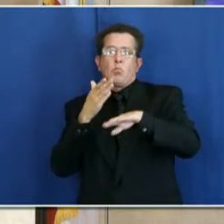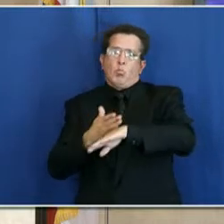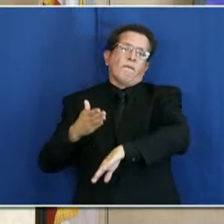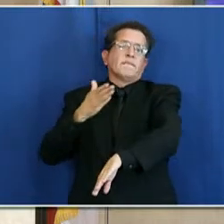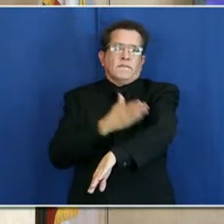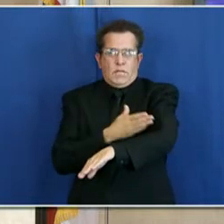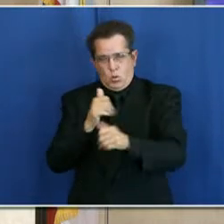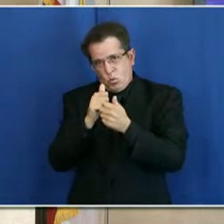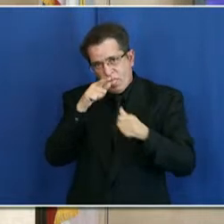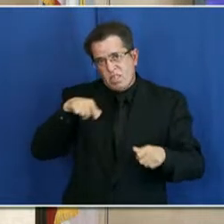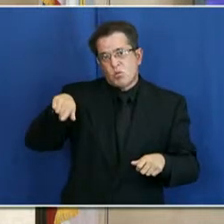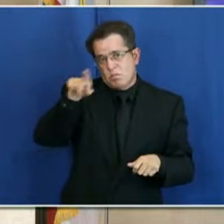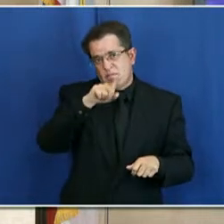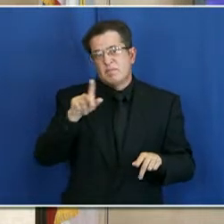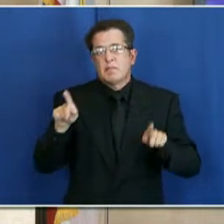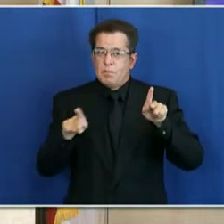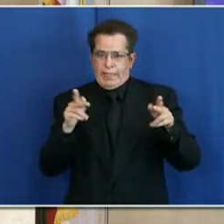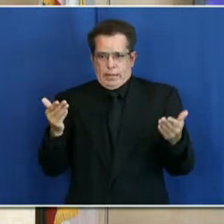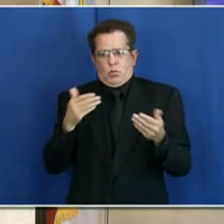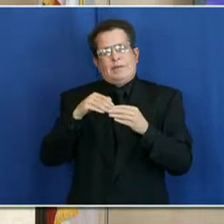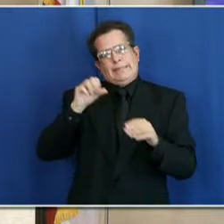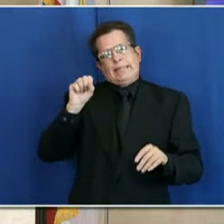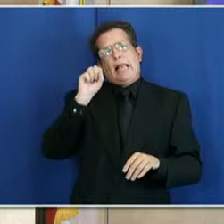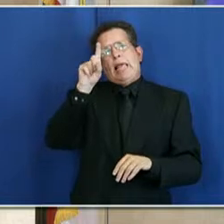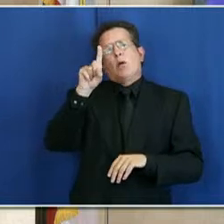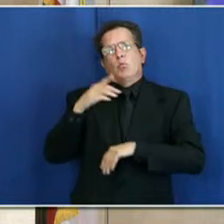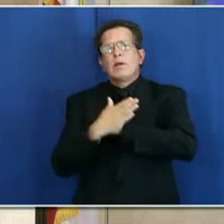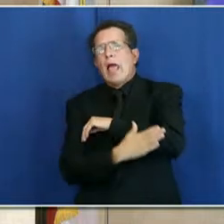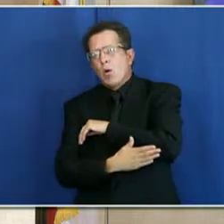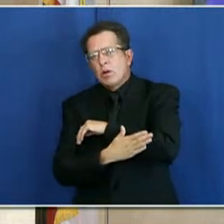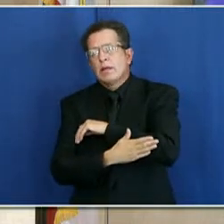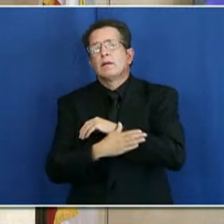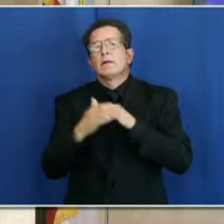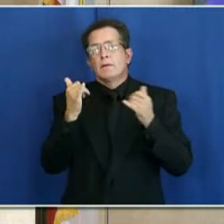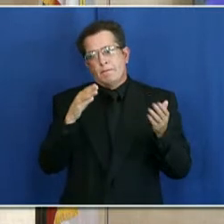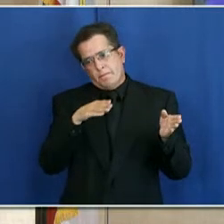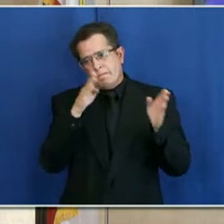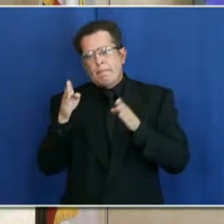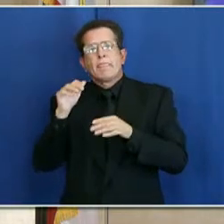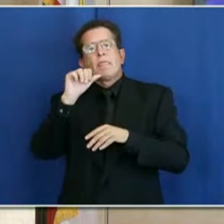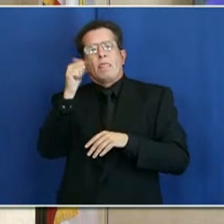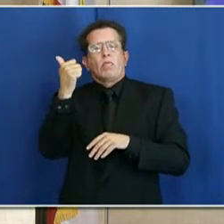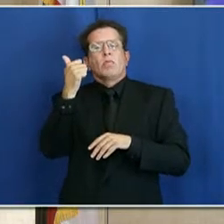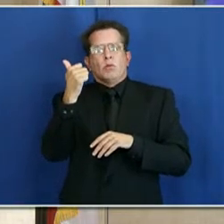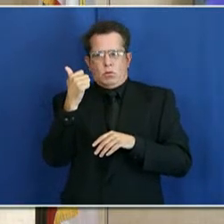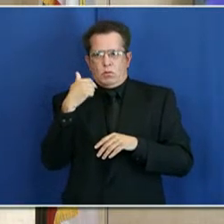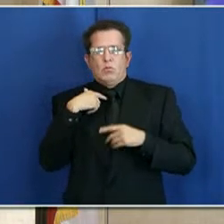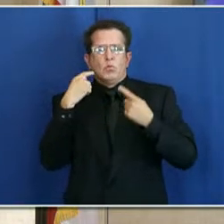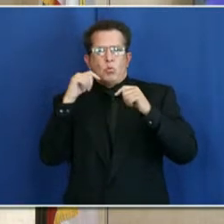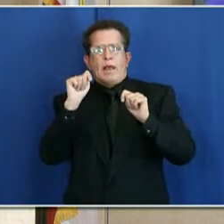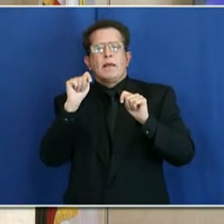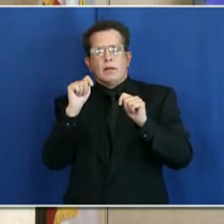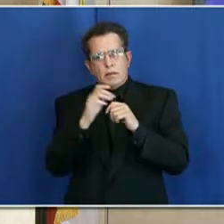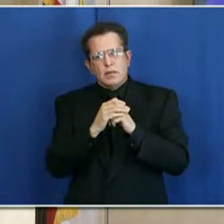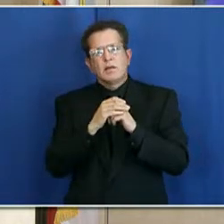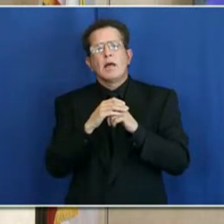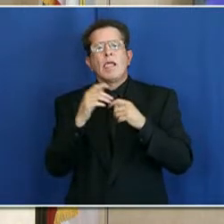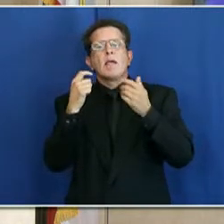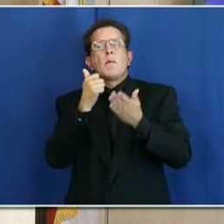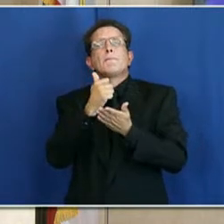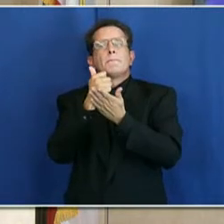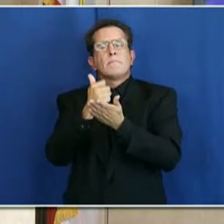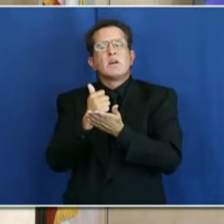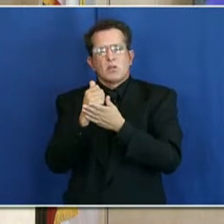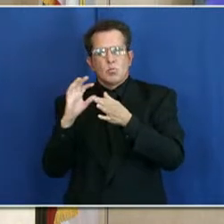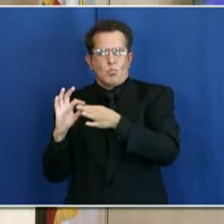communication with the people who are in San Diego County. Another important point we took forward is trying to help bridge the digital divide. I